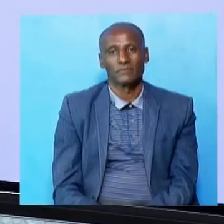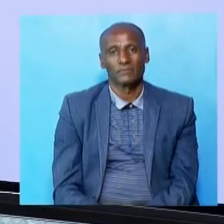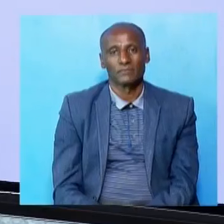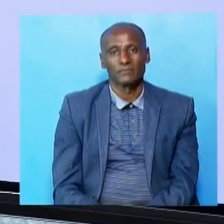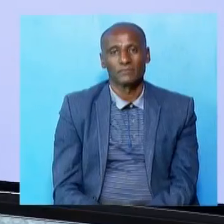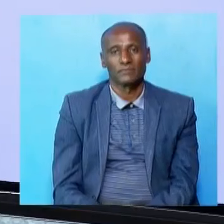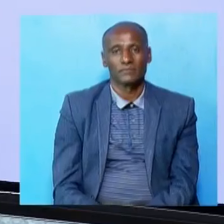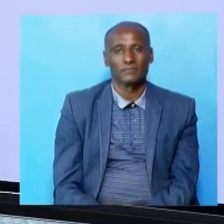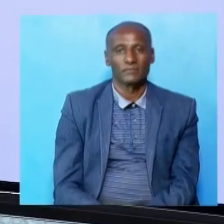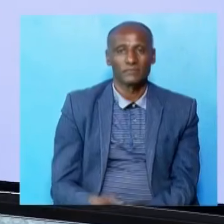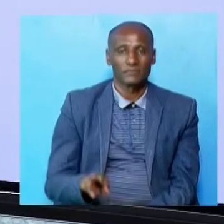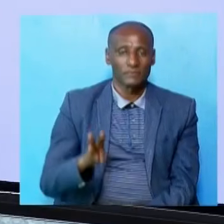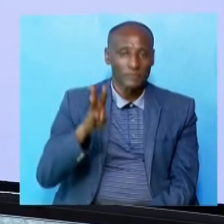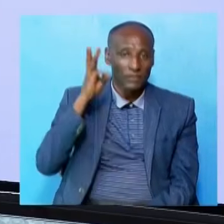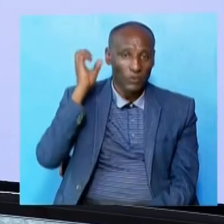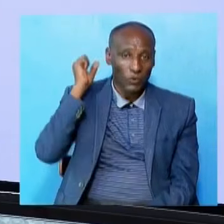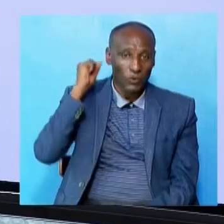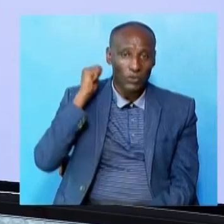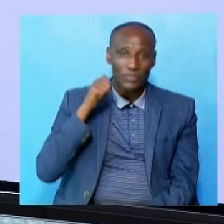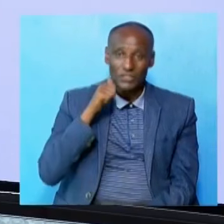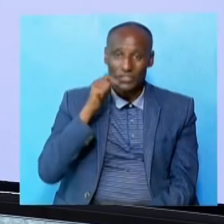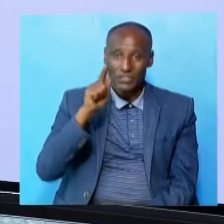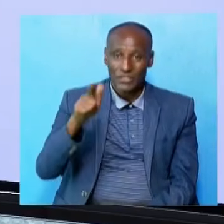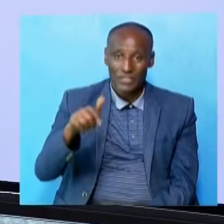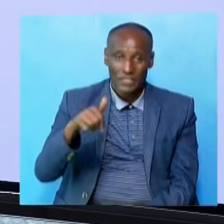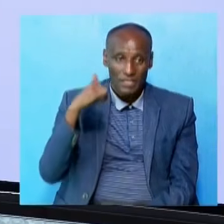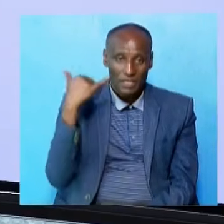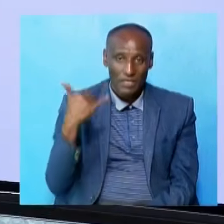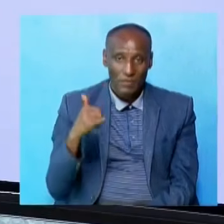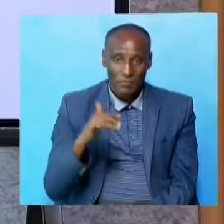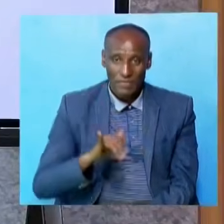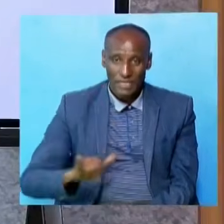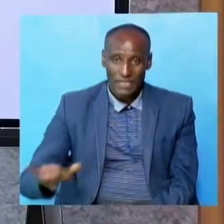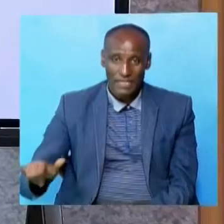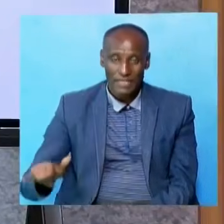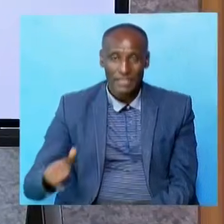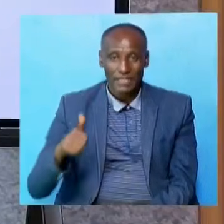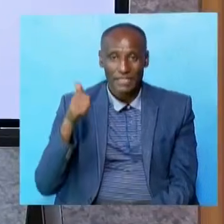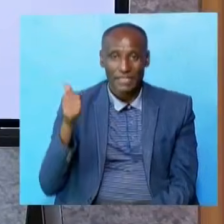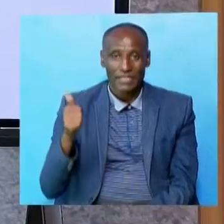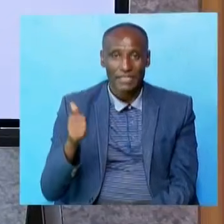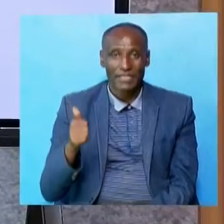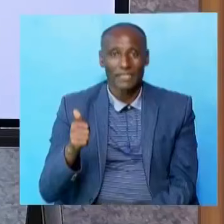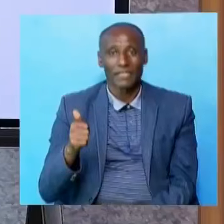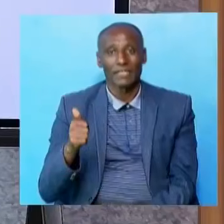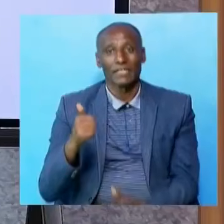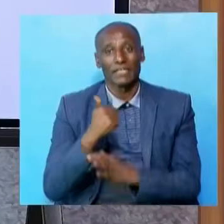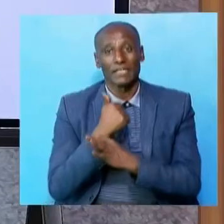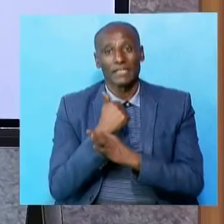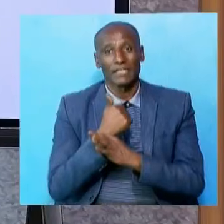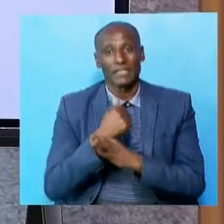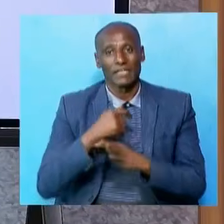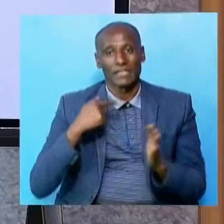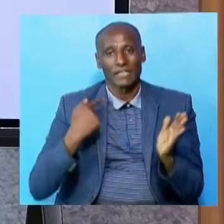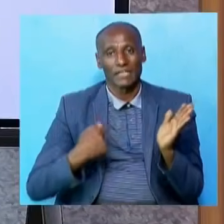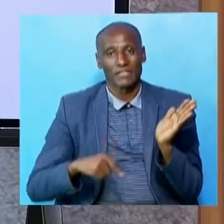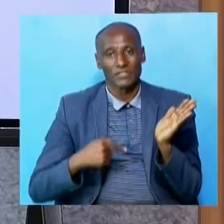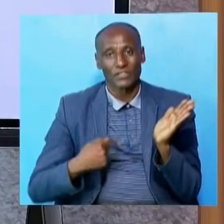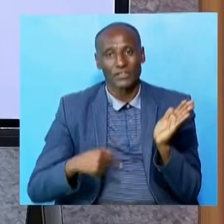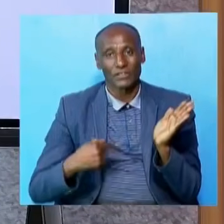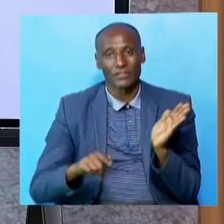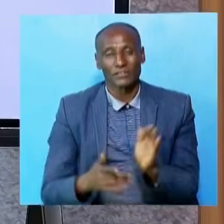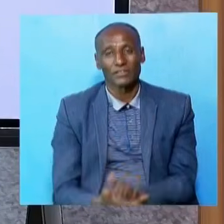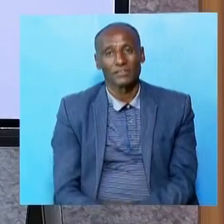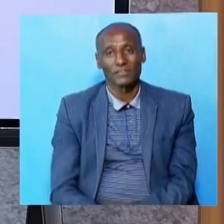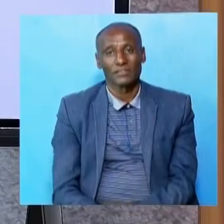Was she playing a guitar? Perfect. All right. So, today, we